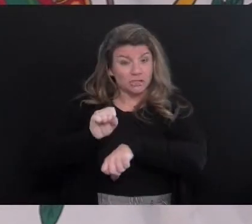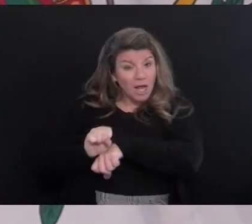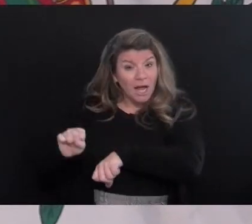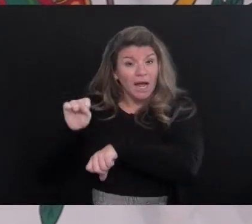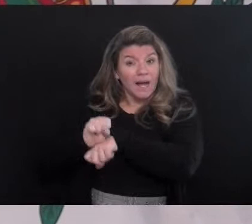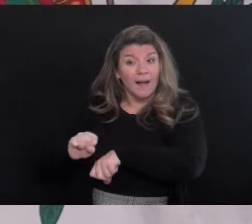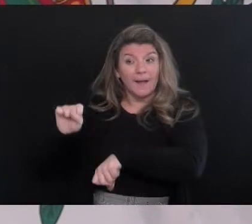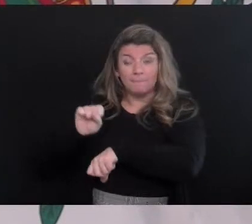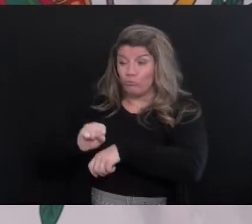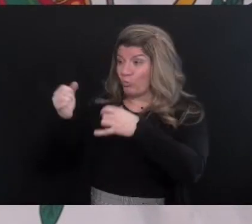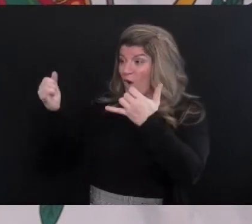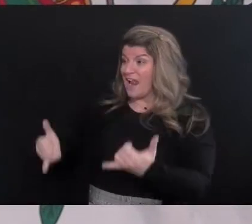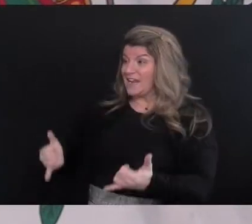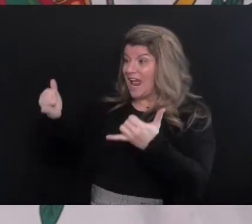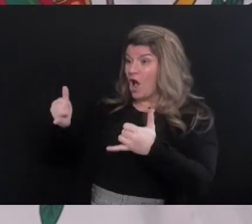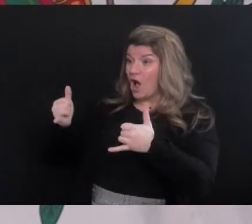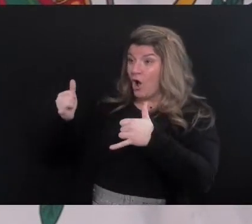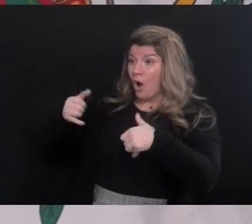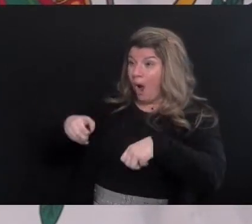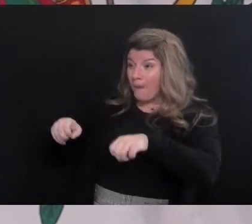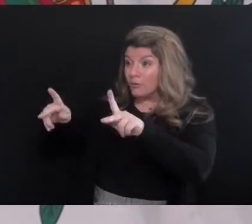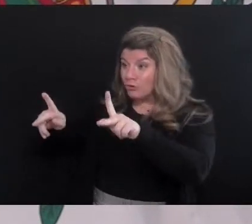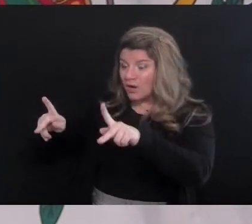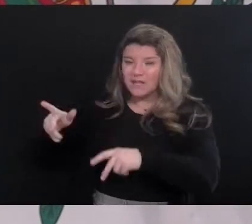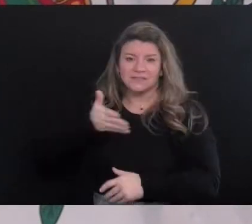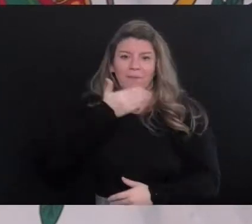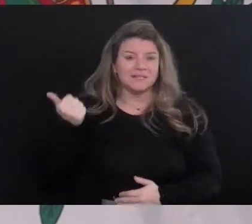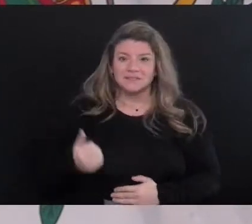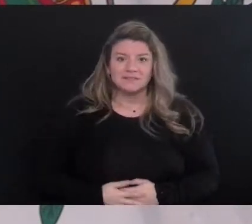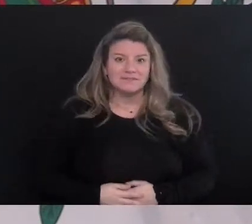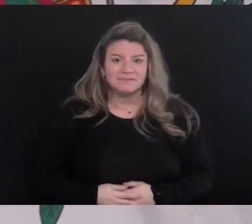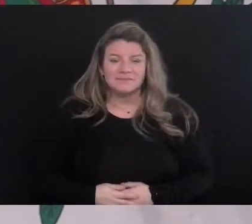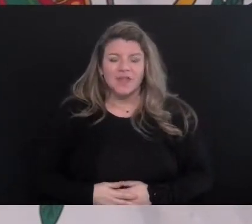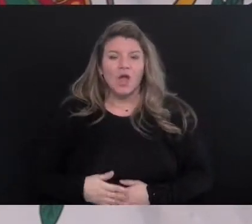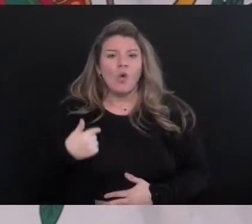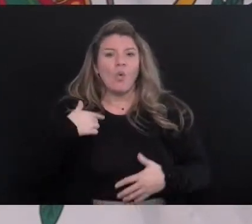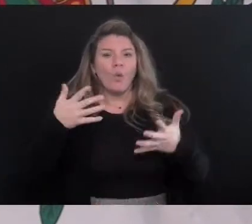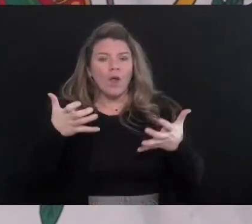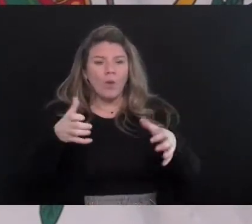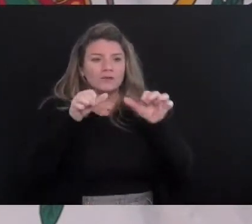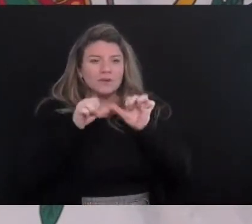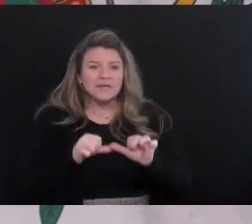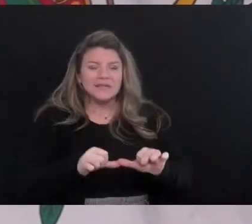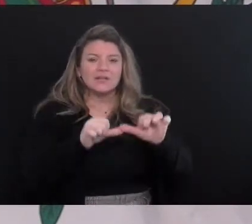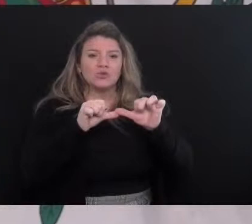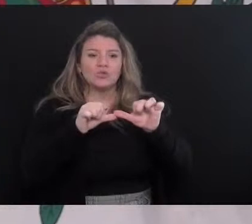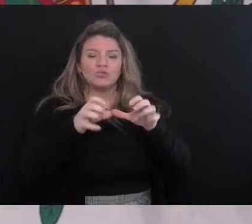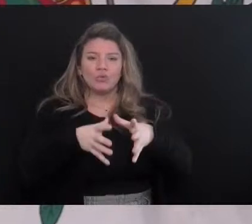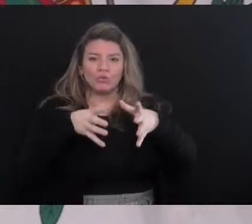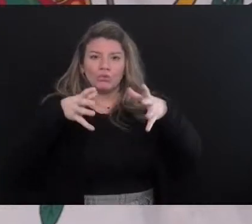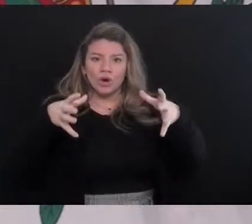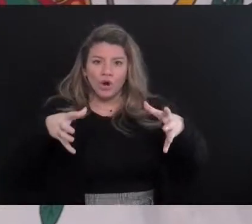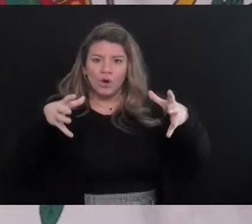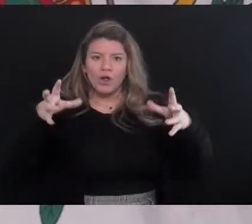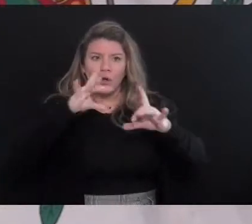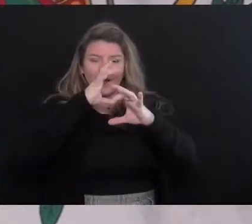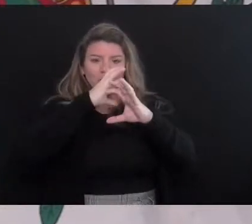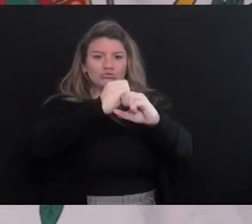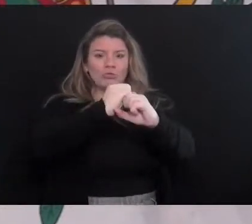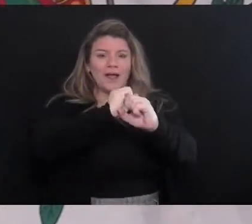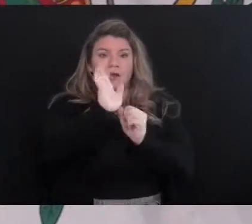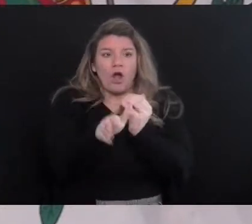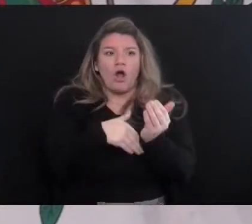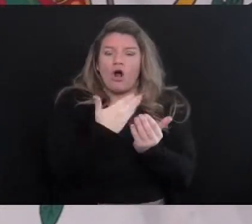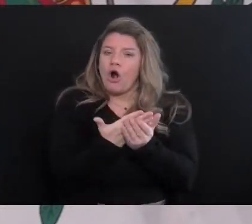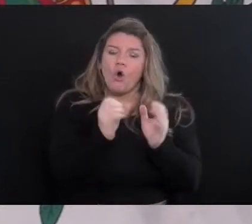Virginia than there is right now. And we want to continue to grow on this and attract everybody that